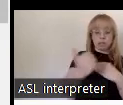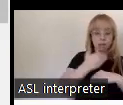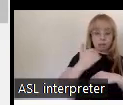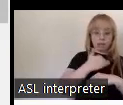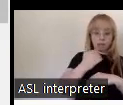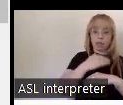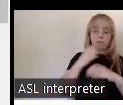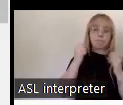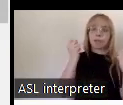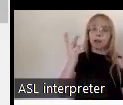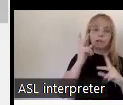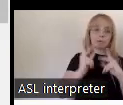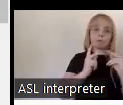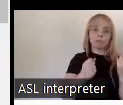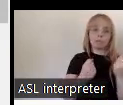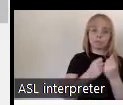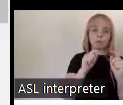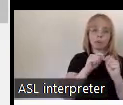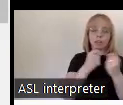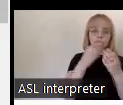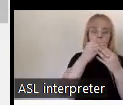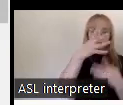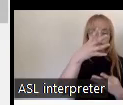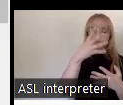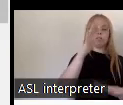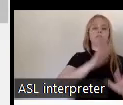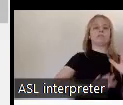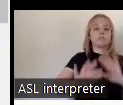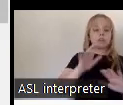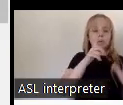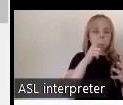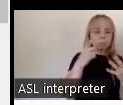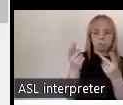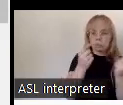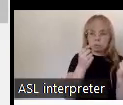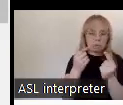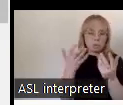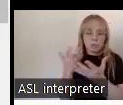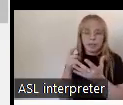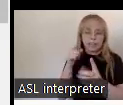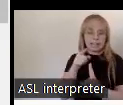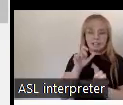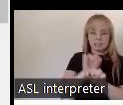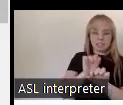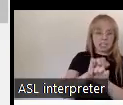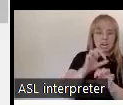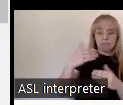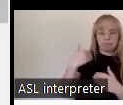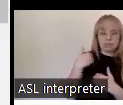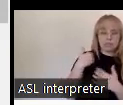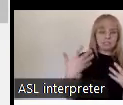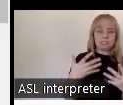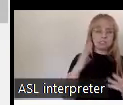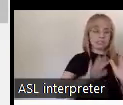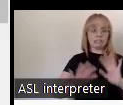of people on their support team, and it's not always easy to keep track of who that person is and what their role is and when you